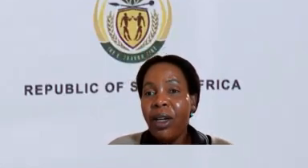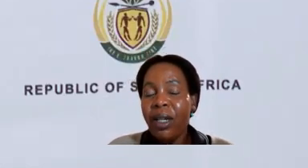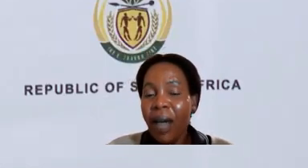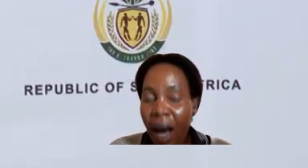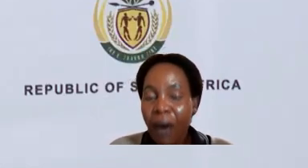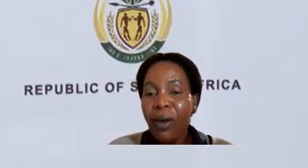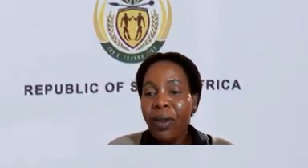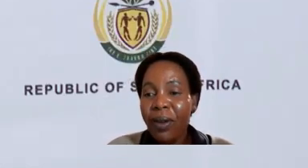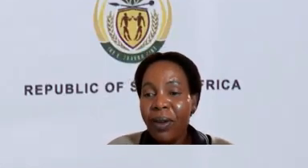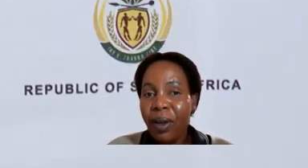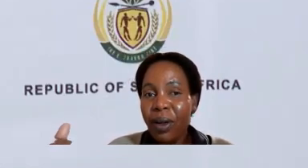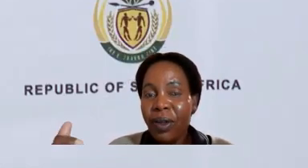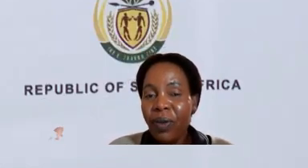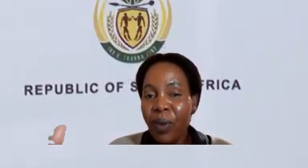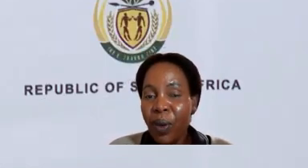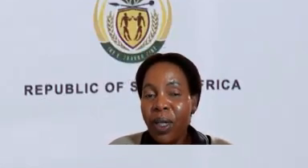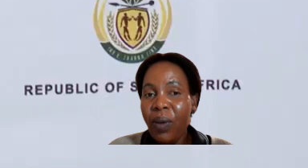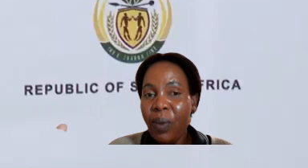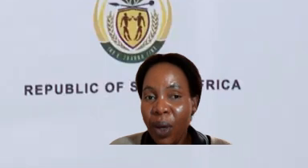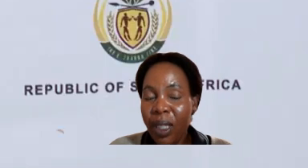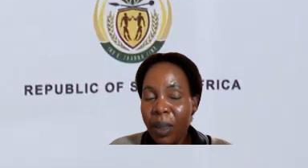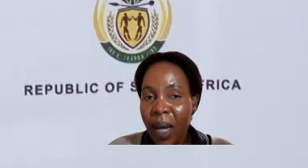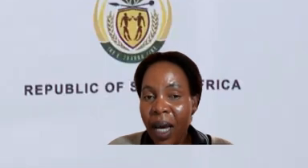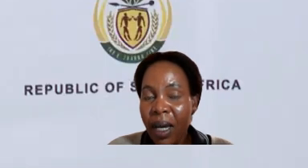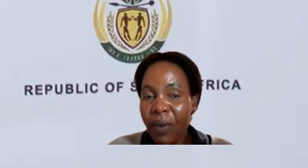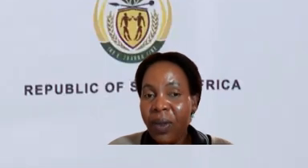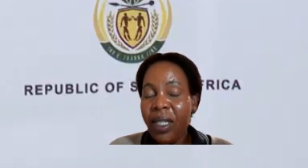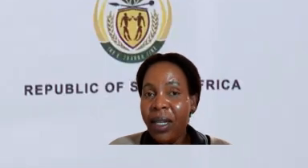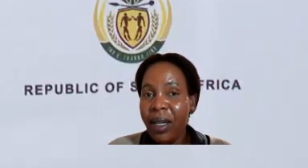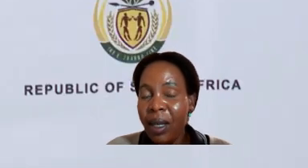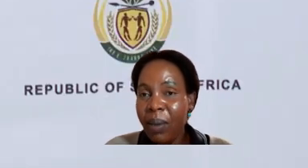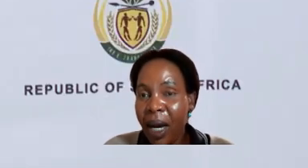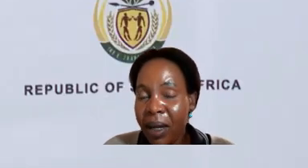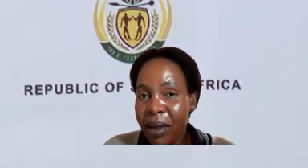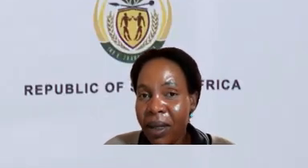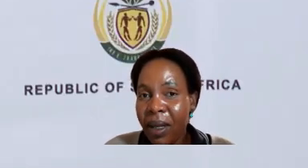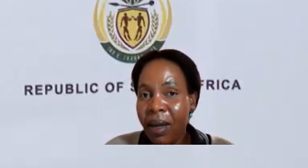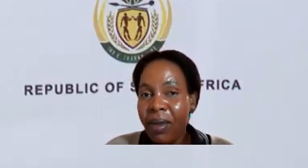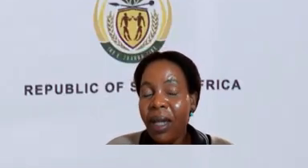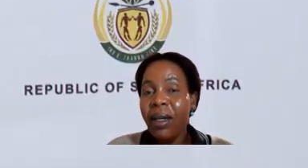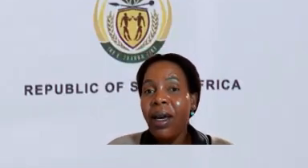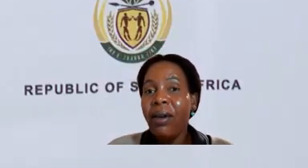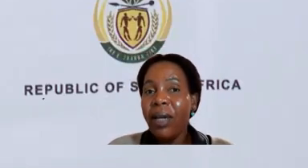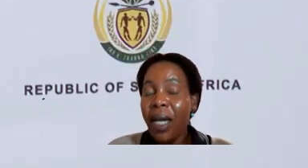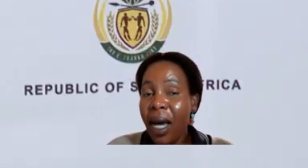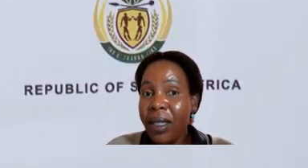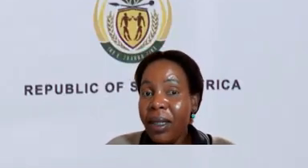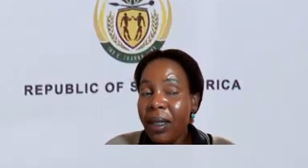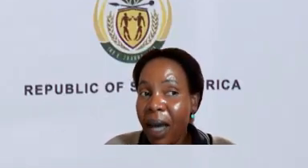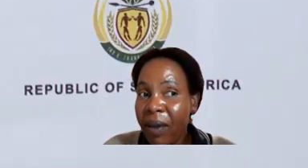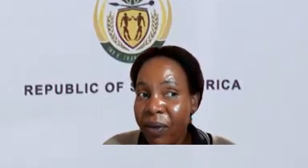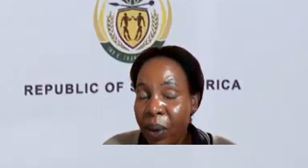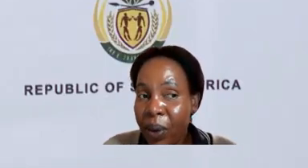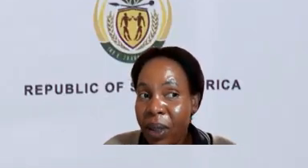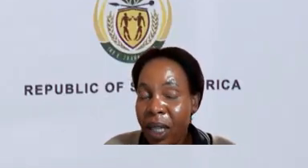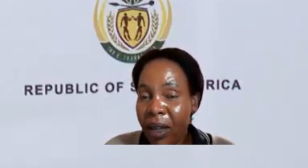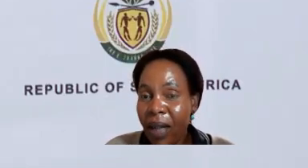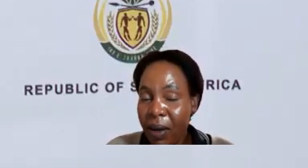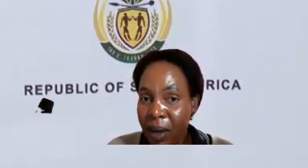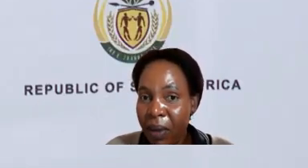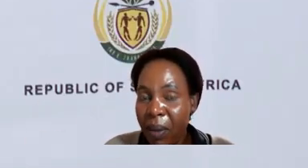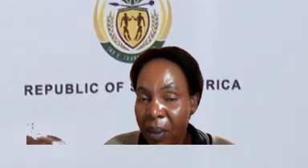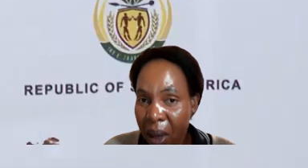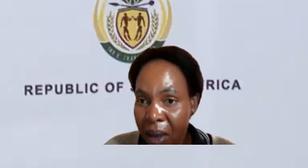they've cut off the food and water supply of these illegal miners that realized they didn't have food.